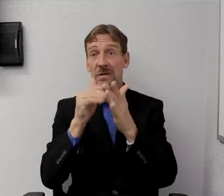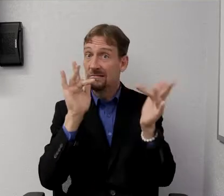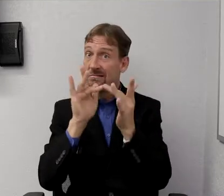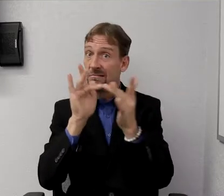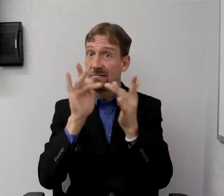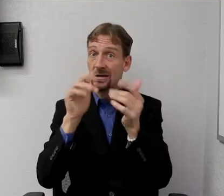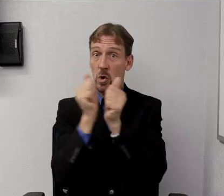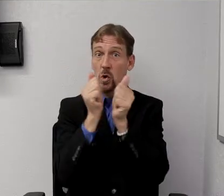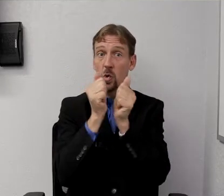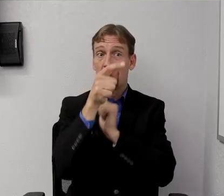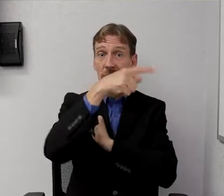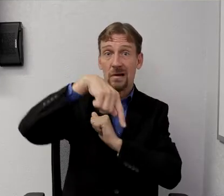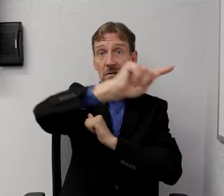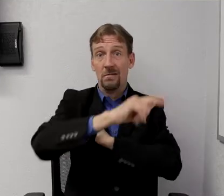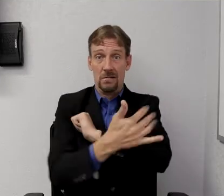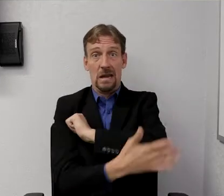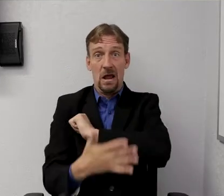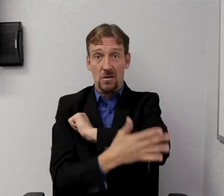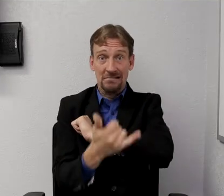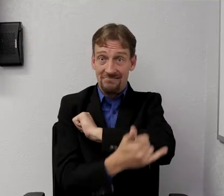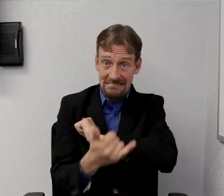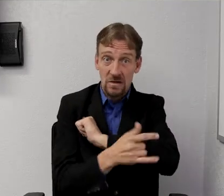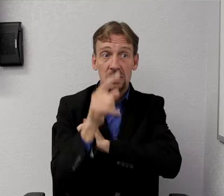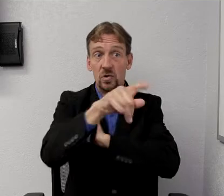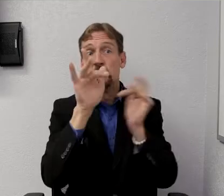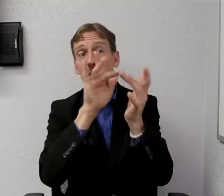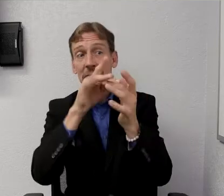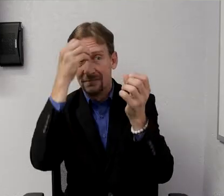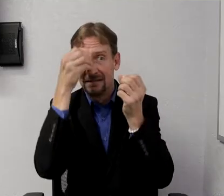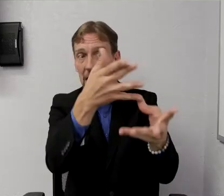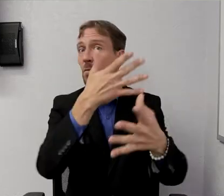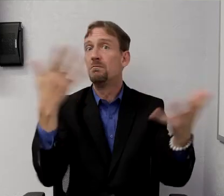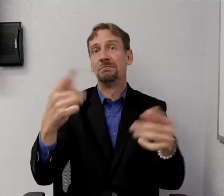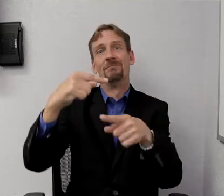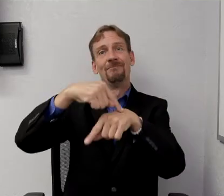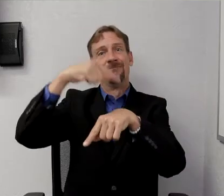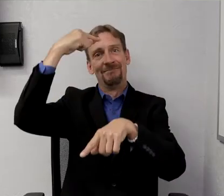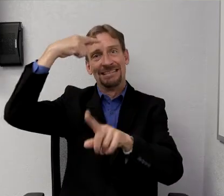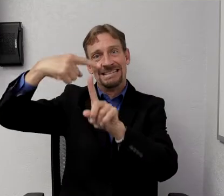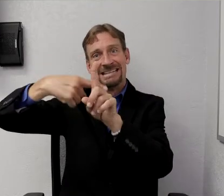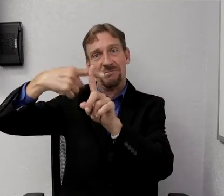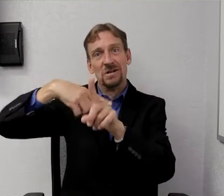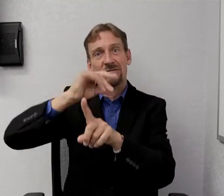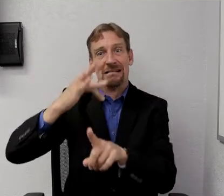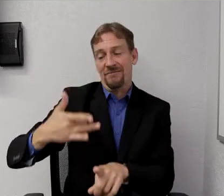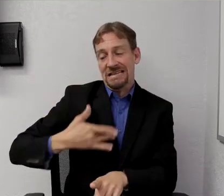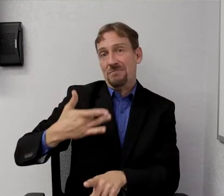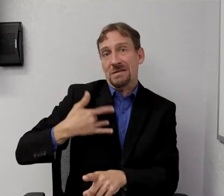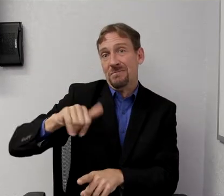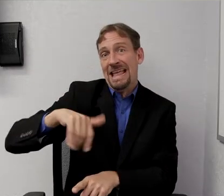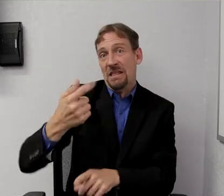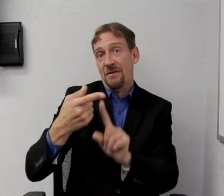contact with the county, monitoring their temperature and other indications of symptoms. We actually have had